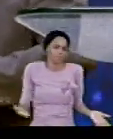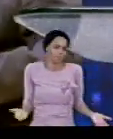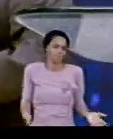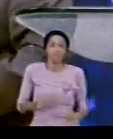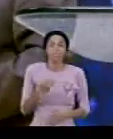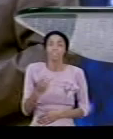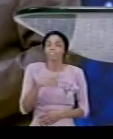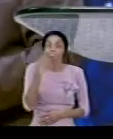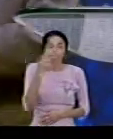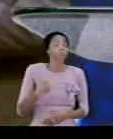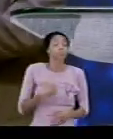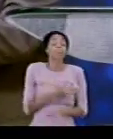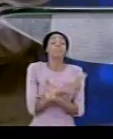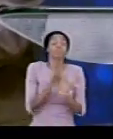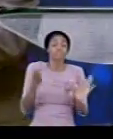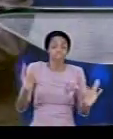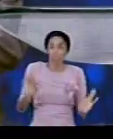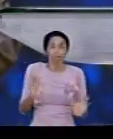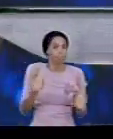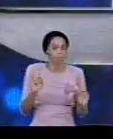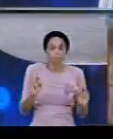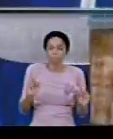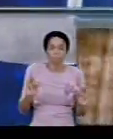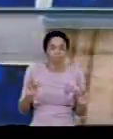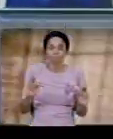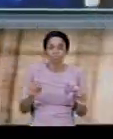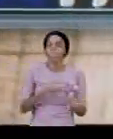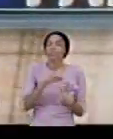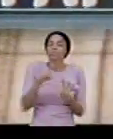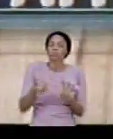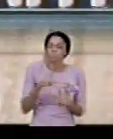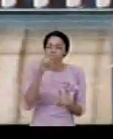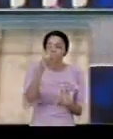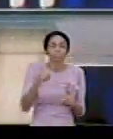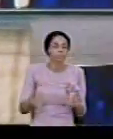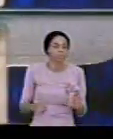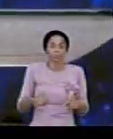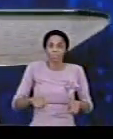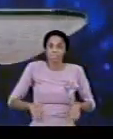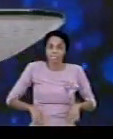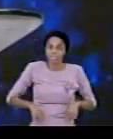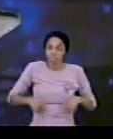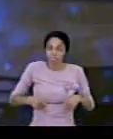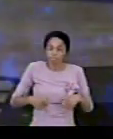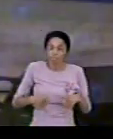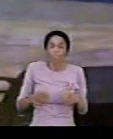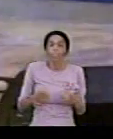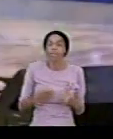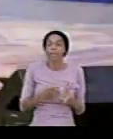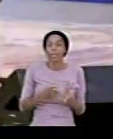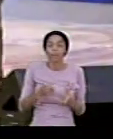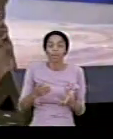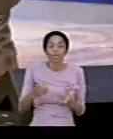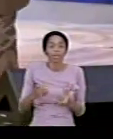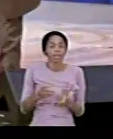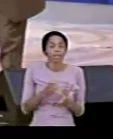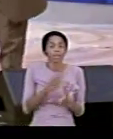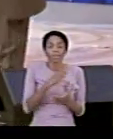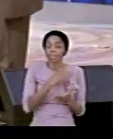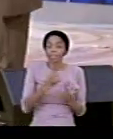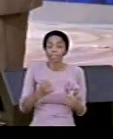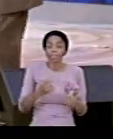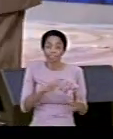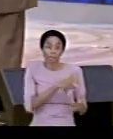at liberty. We're released from the curse as well as the